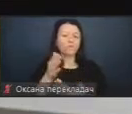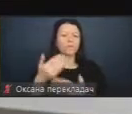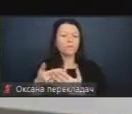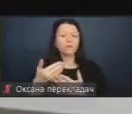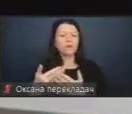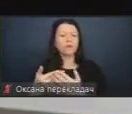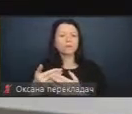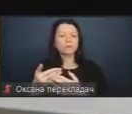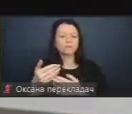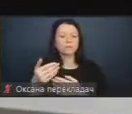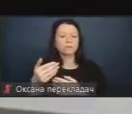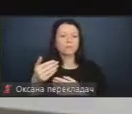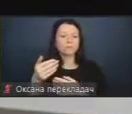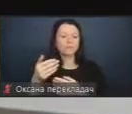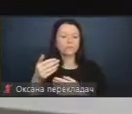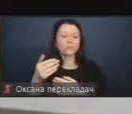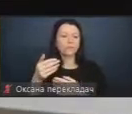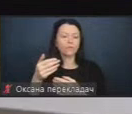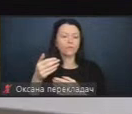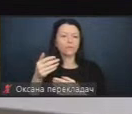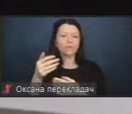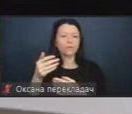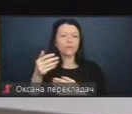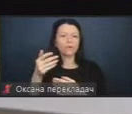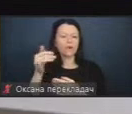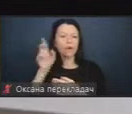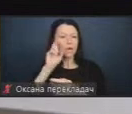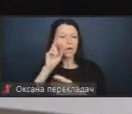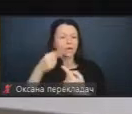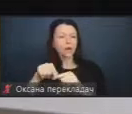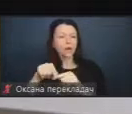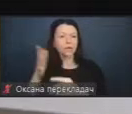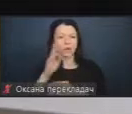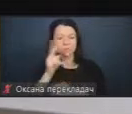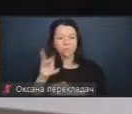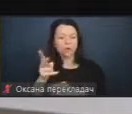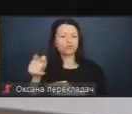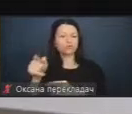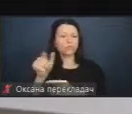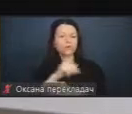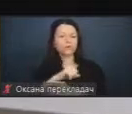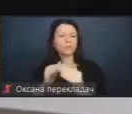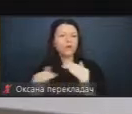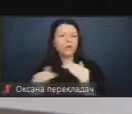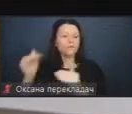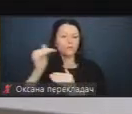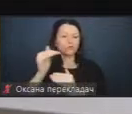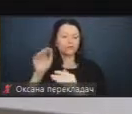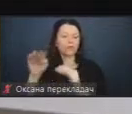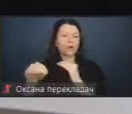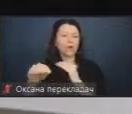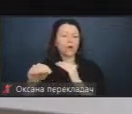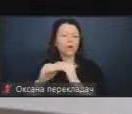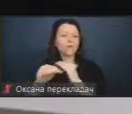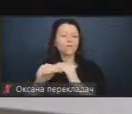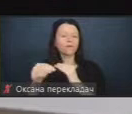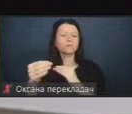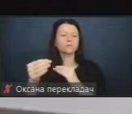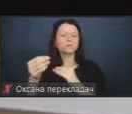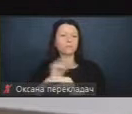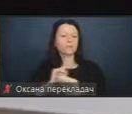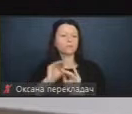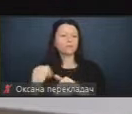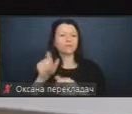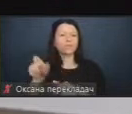employment rates. So in the Nordic countries, in Sweden, Denmark, Finland, there are no quota